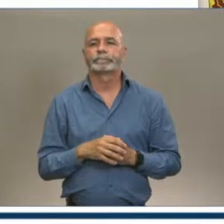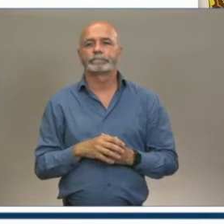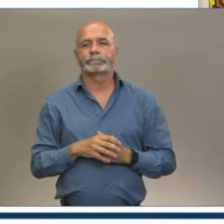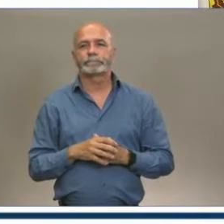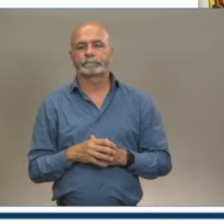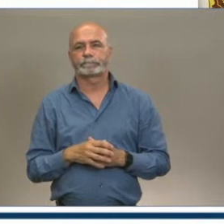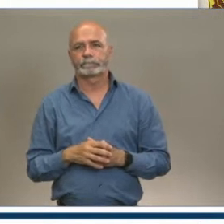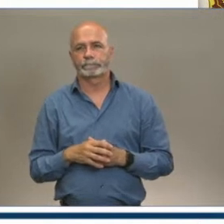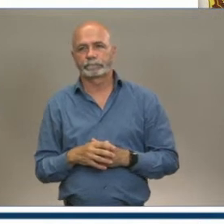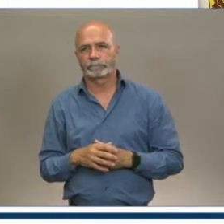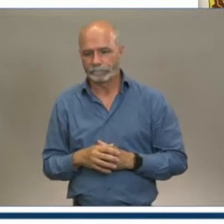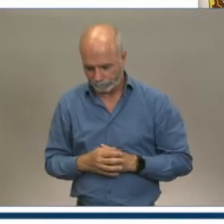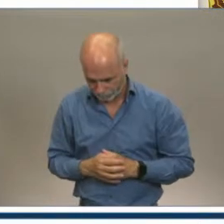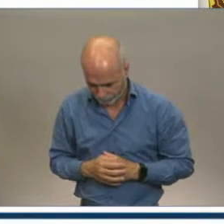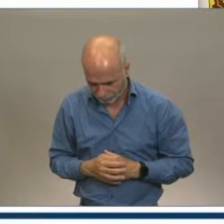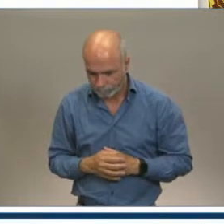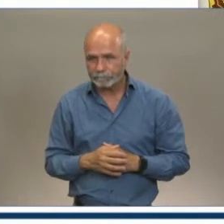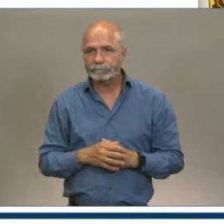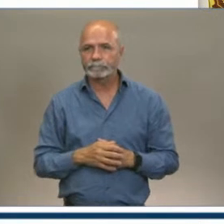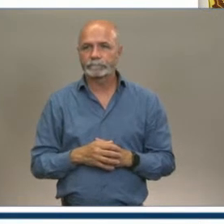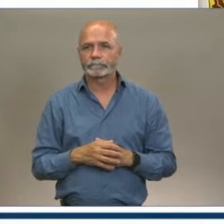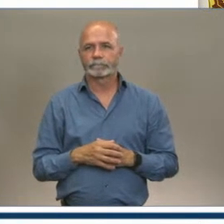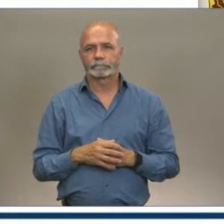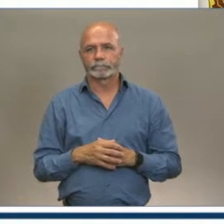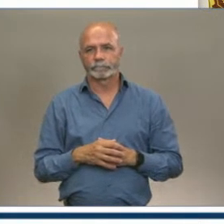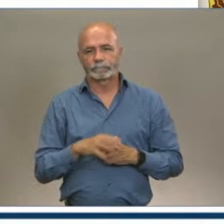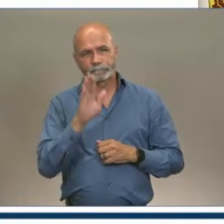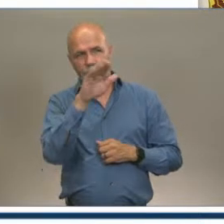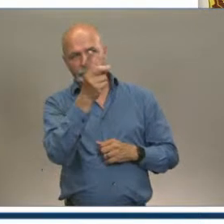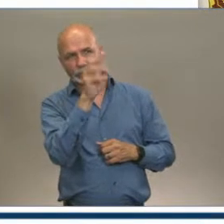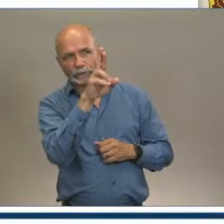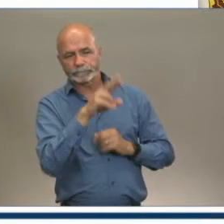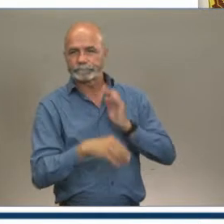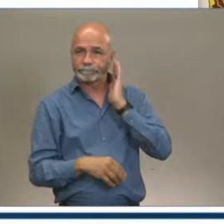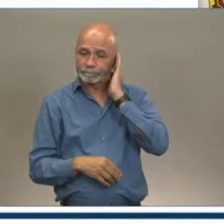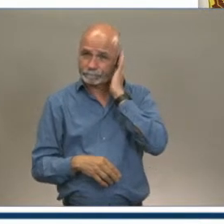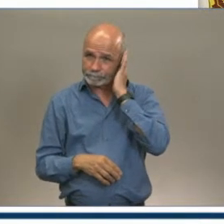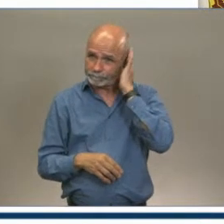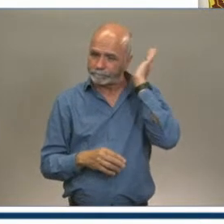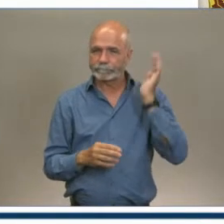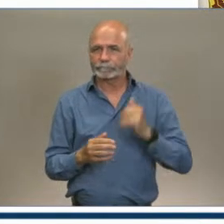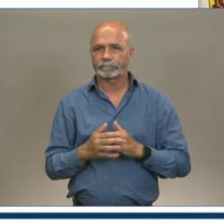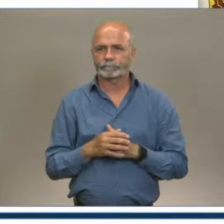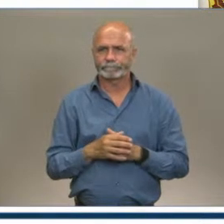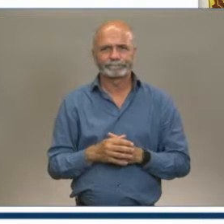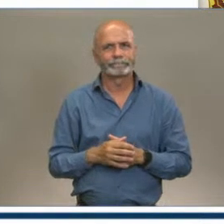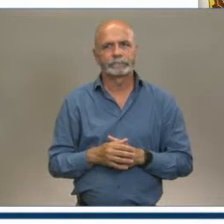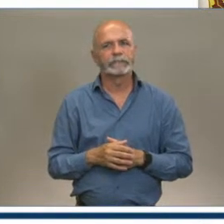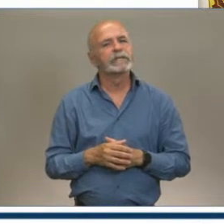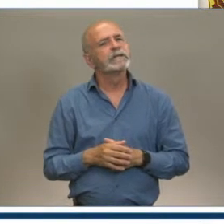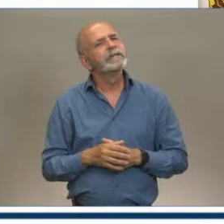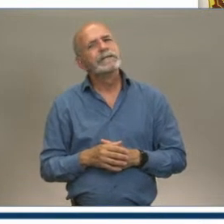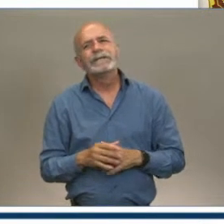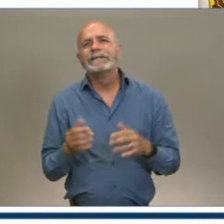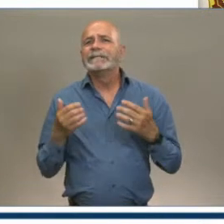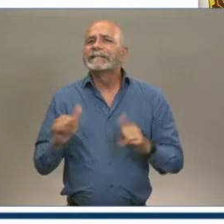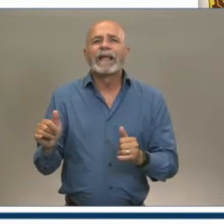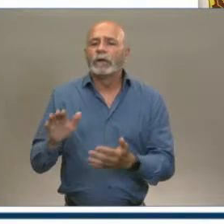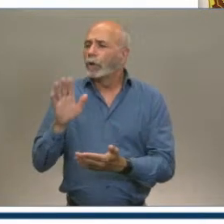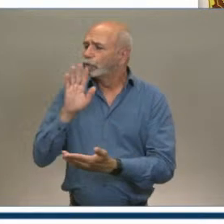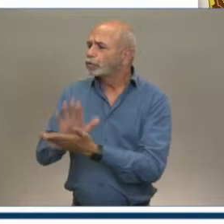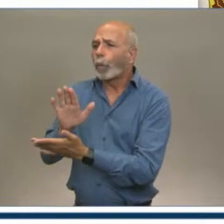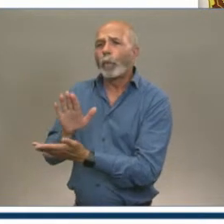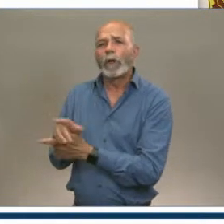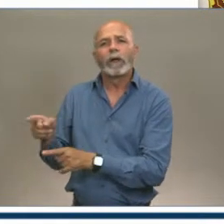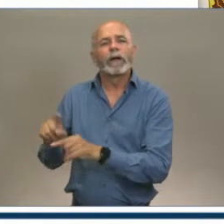good afternoon. Dr. Strang, there's still concern about school cases, and